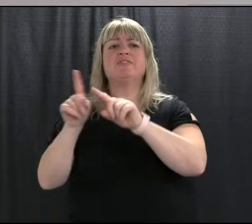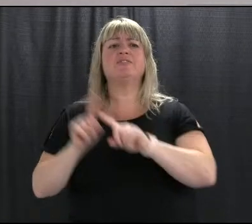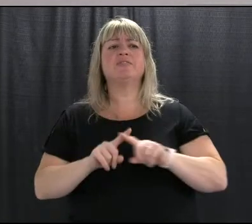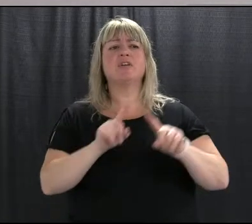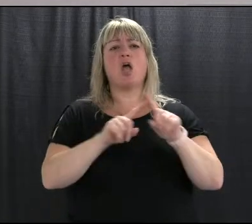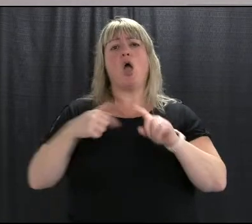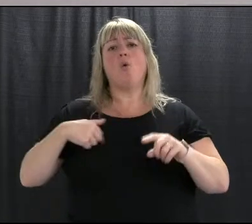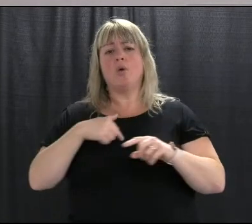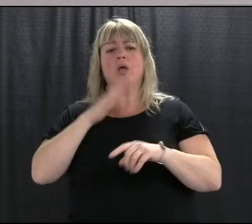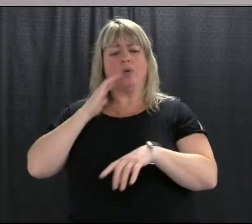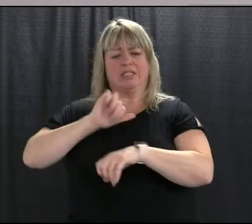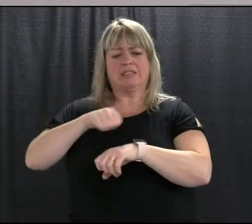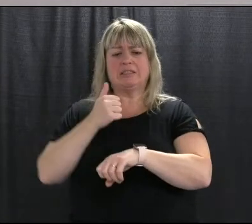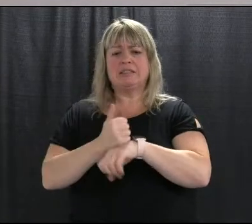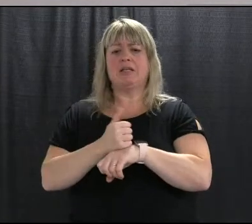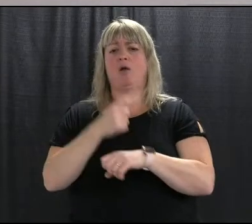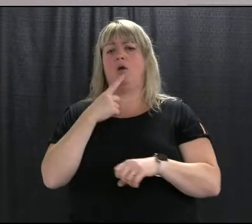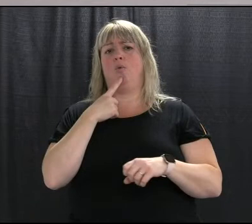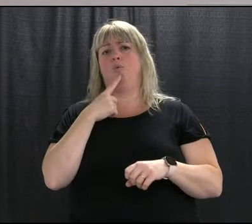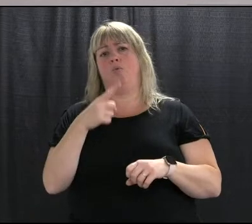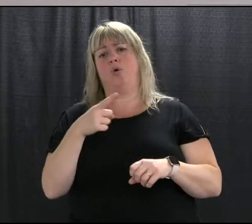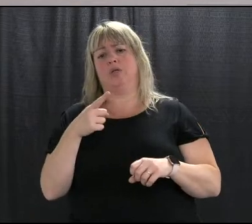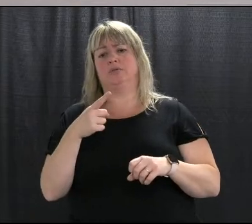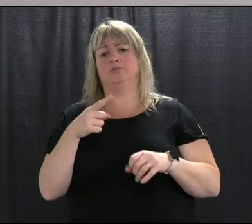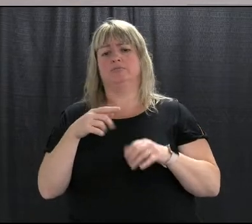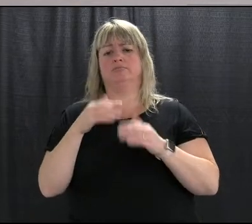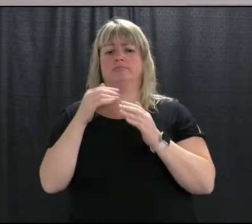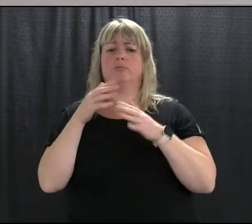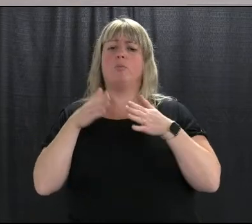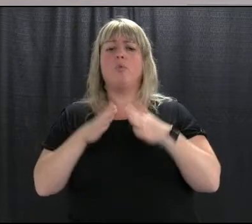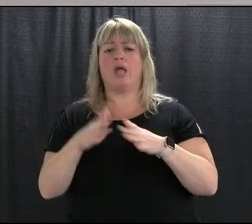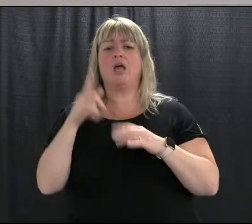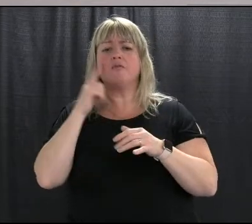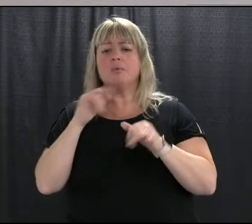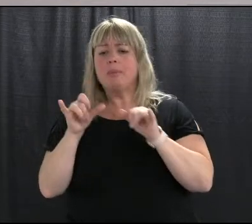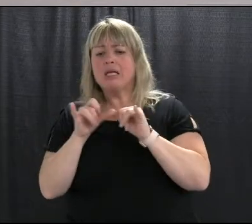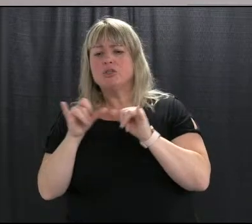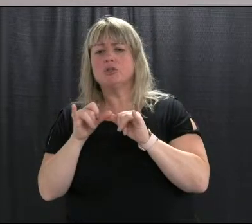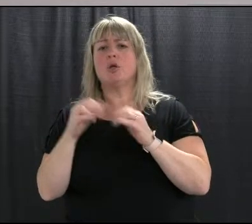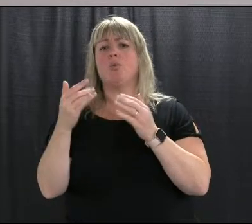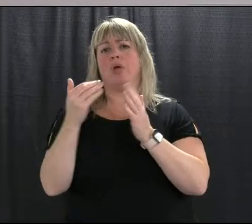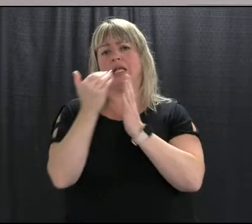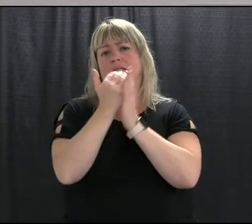how we measure surgical wait times, how we